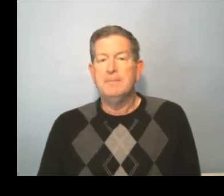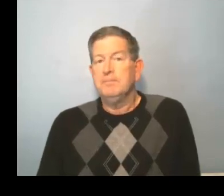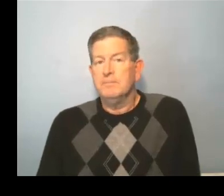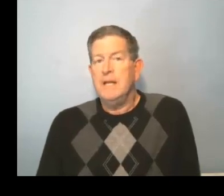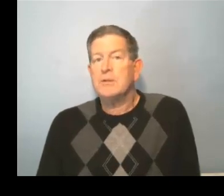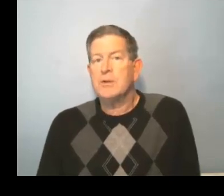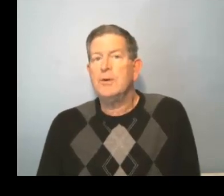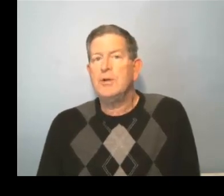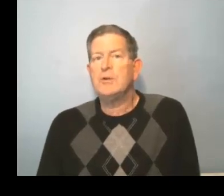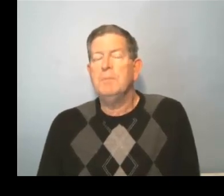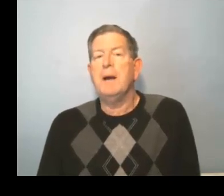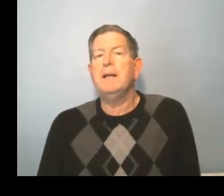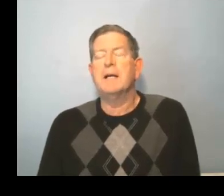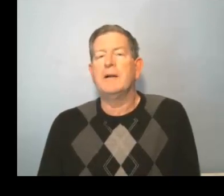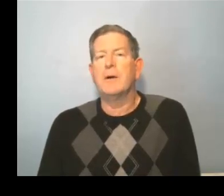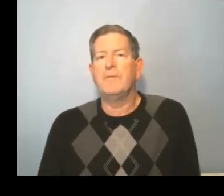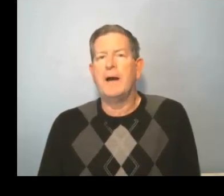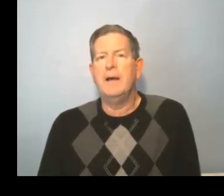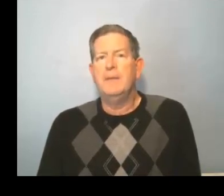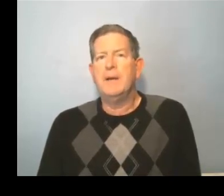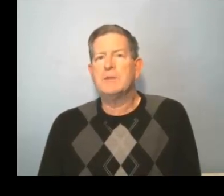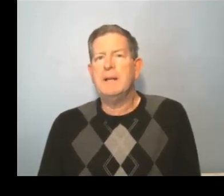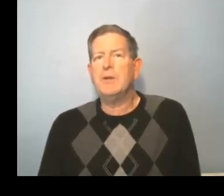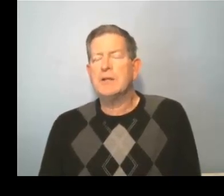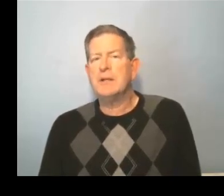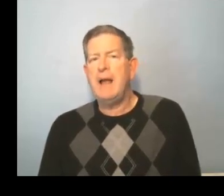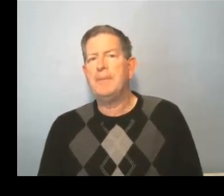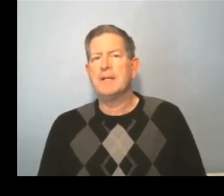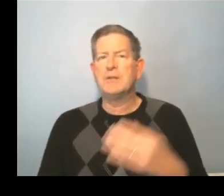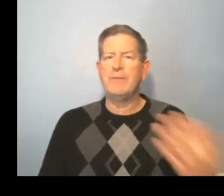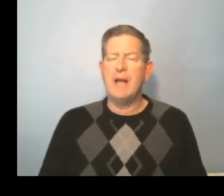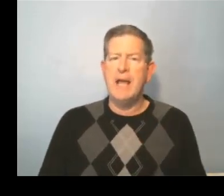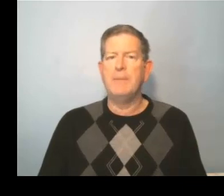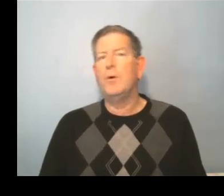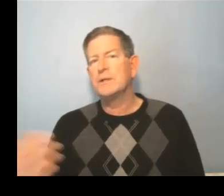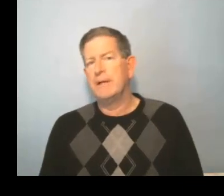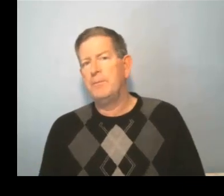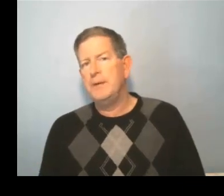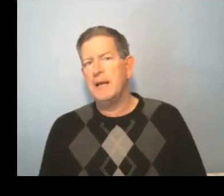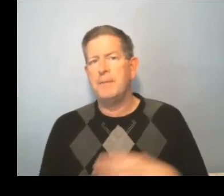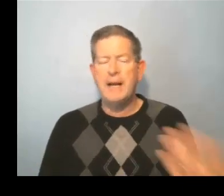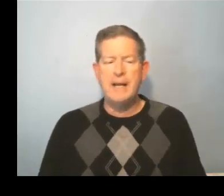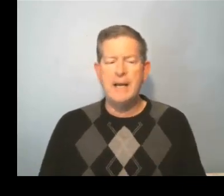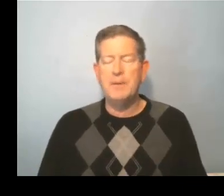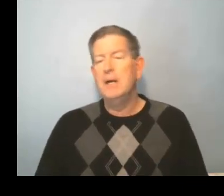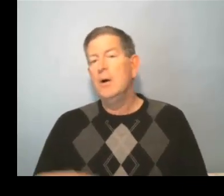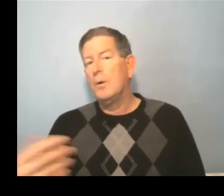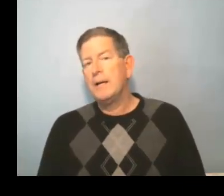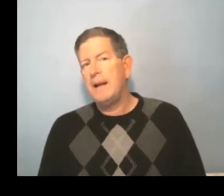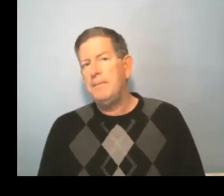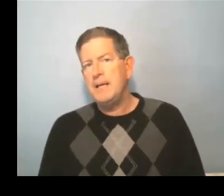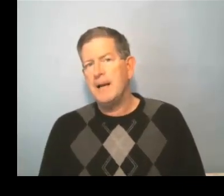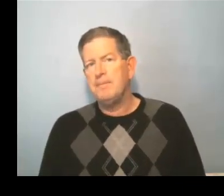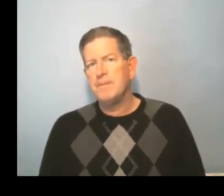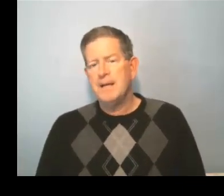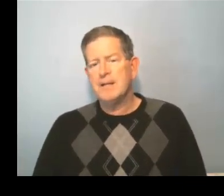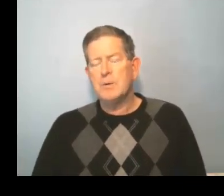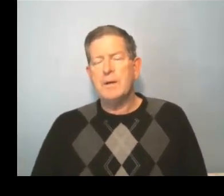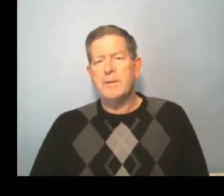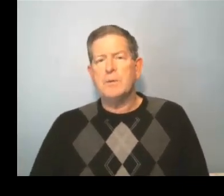o'clock, yes, there's a good chance you might need to clarify because many things can happen at 7 a.m. or 7 p.m., 9 a.m. or 9